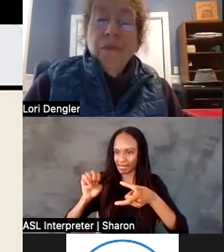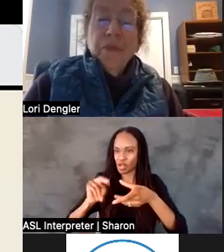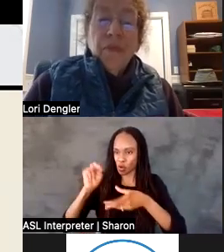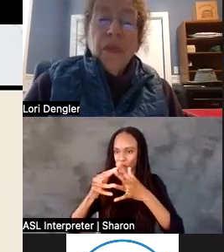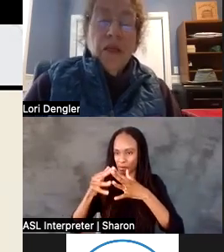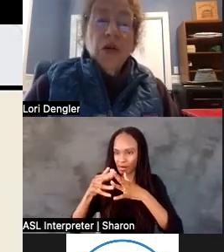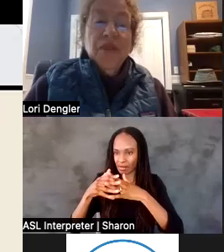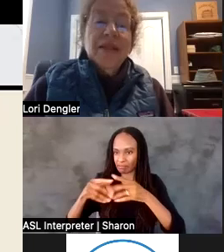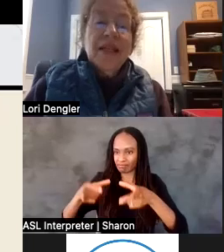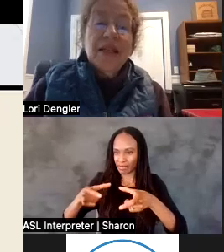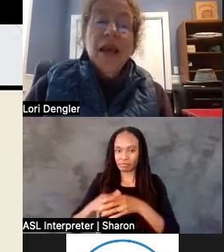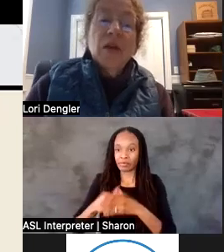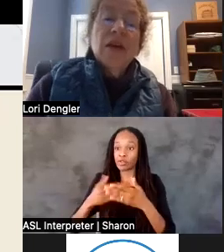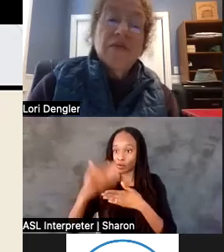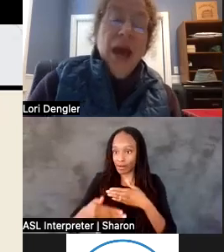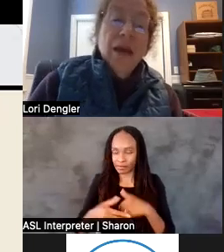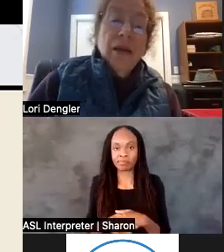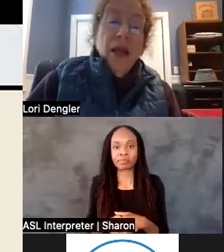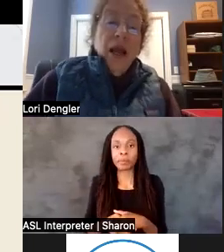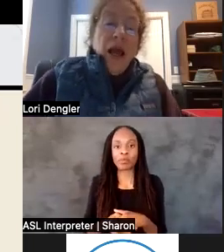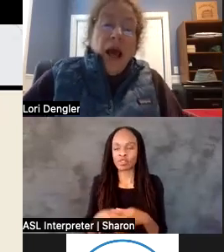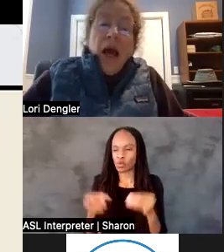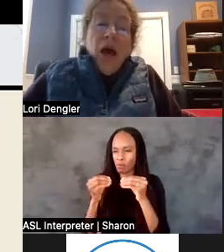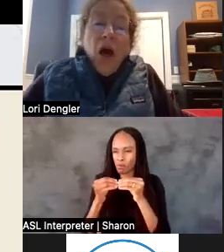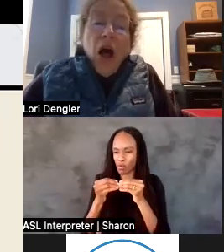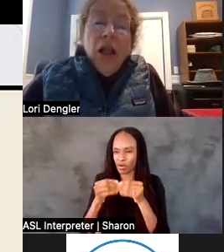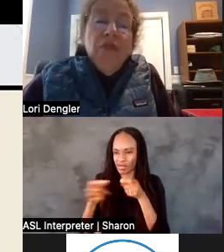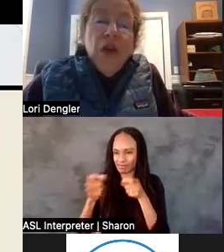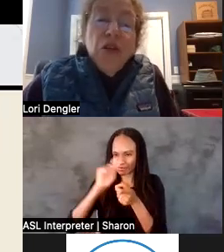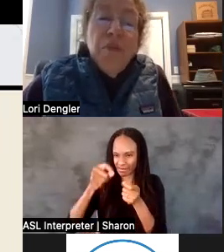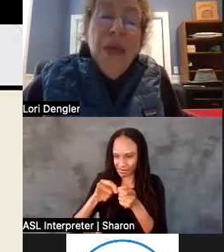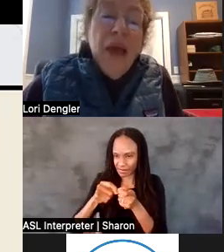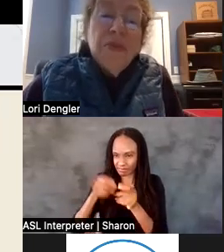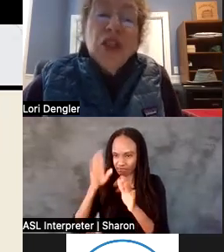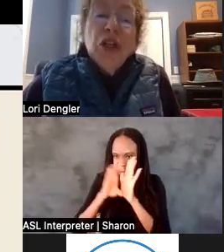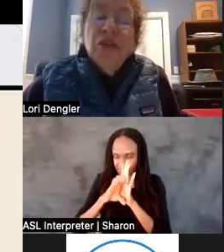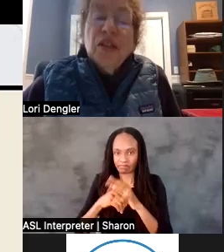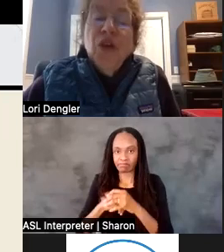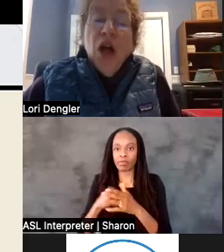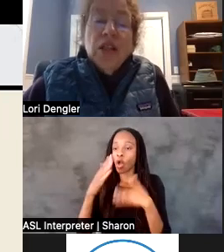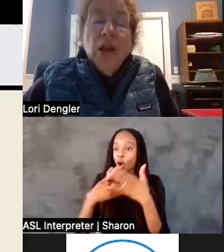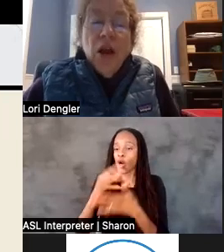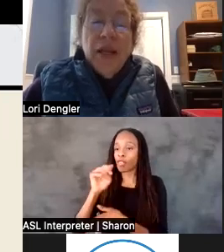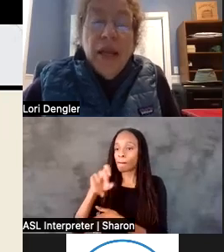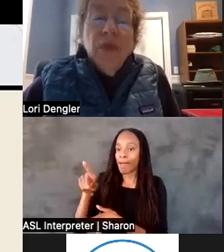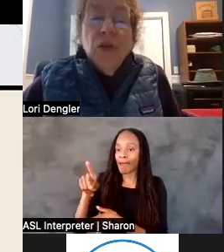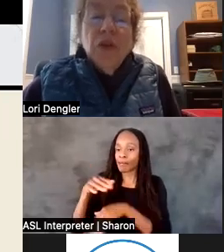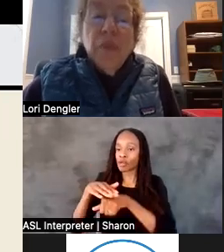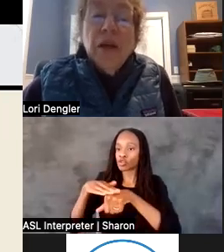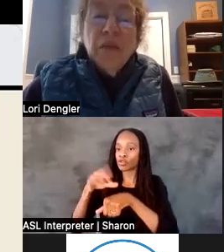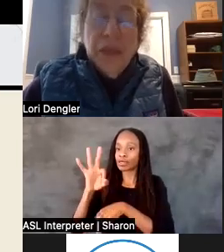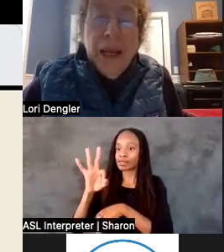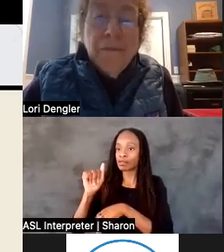slide, sort of a detail of that. All of those mapped surface faults are in the